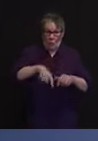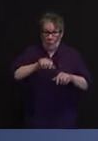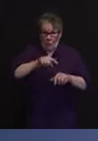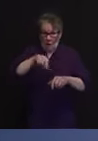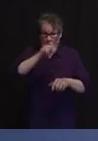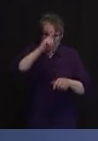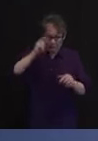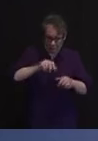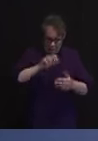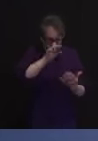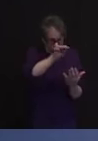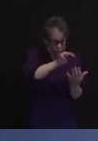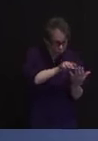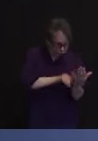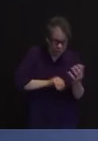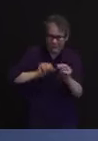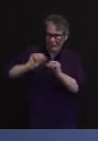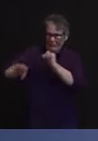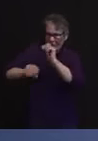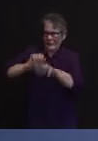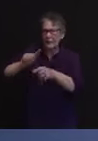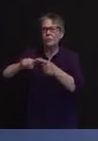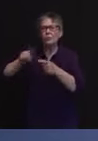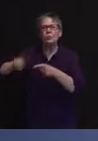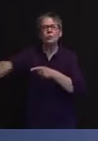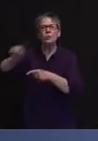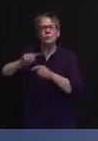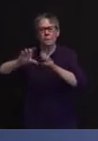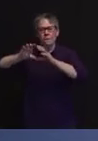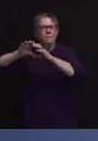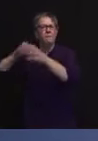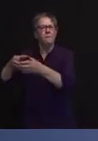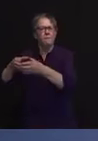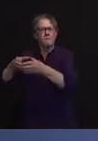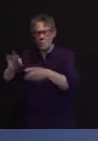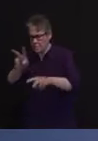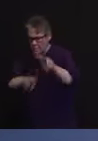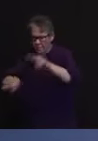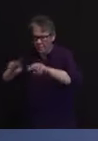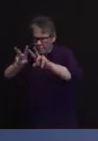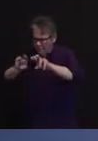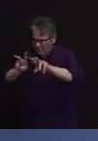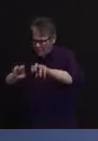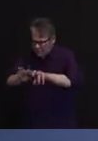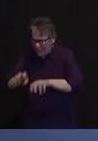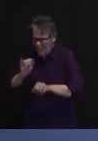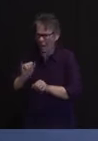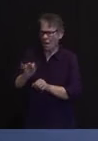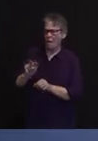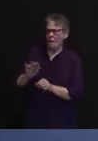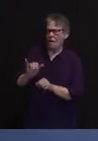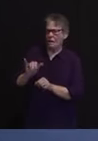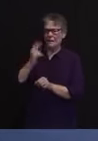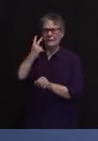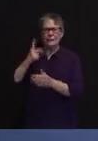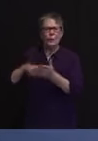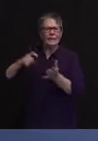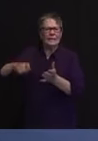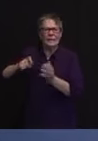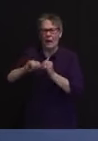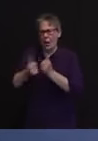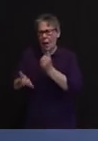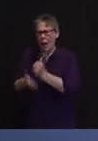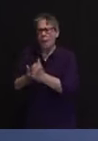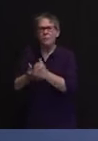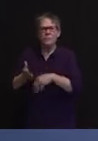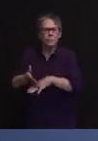These triage recommendations will be enacted by a hospital only if, number one, the hospital is operating